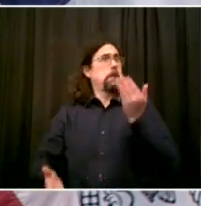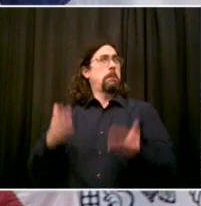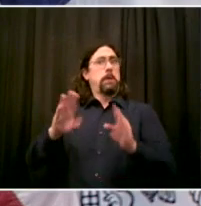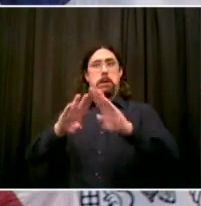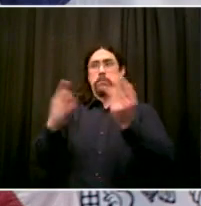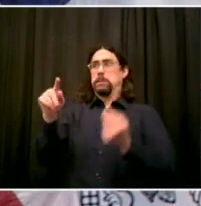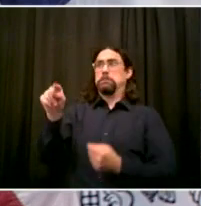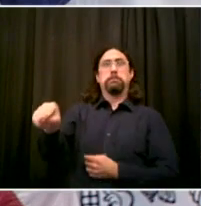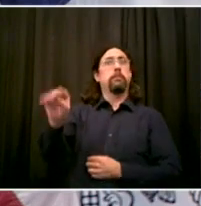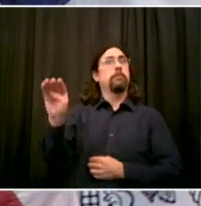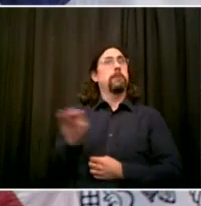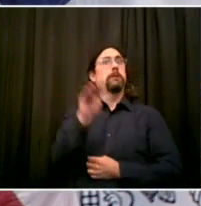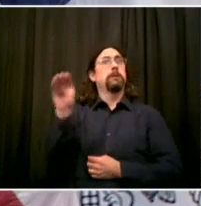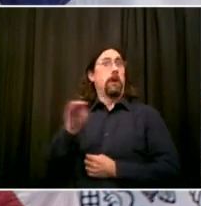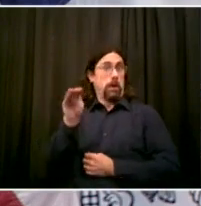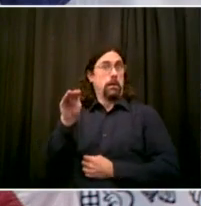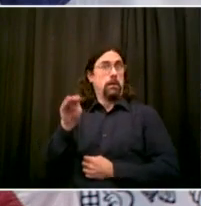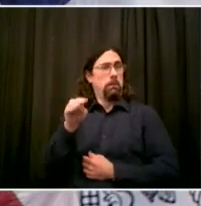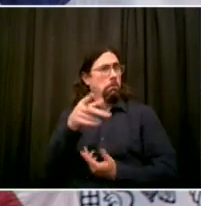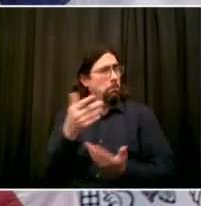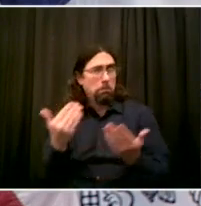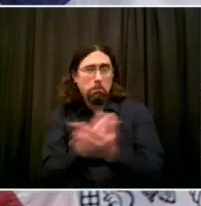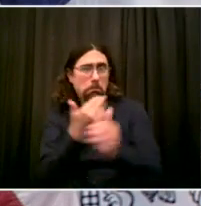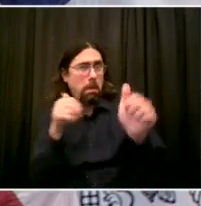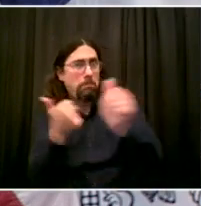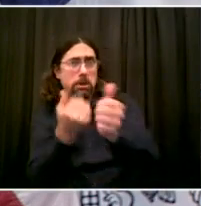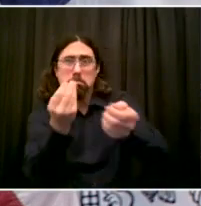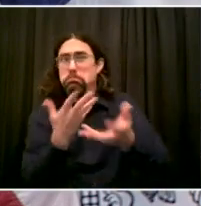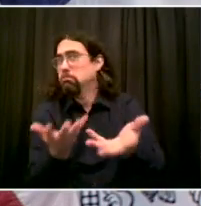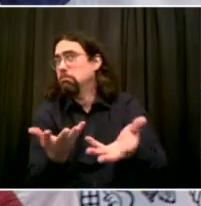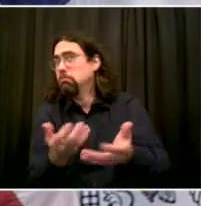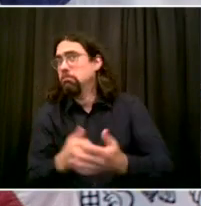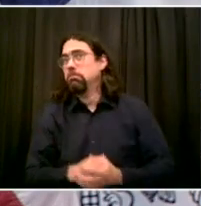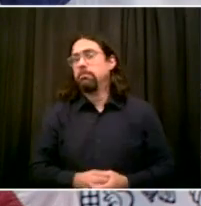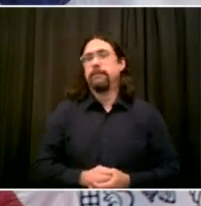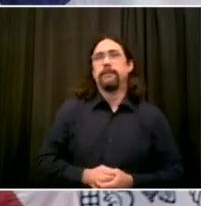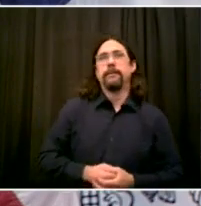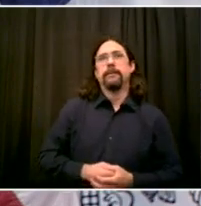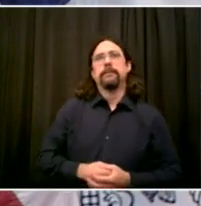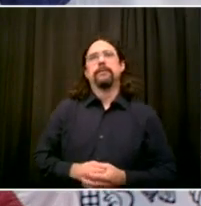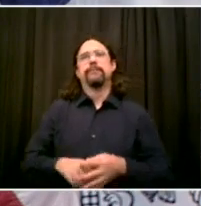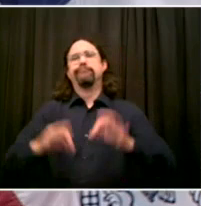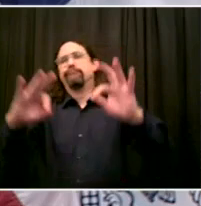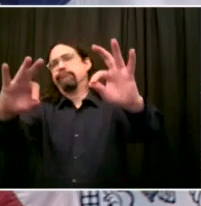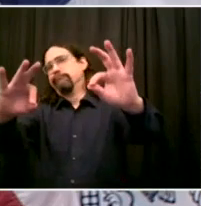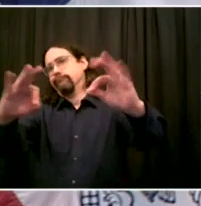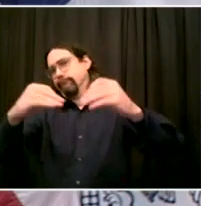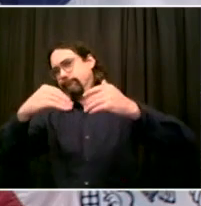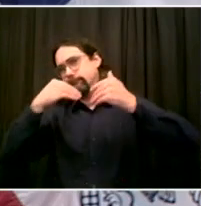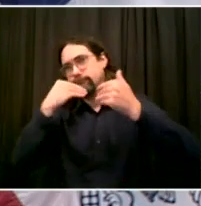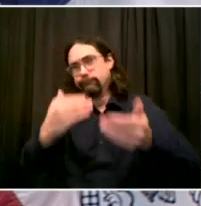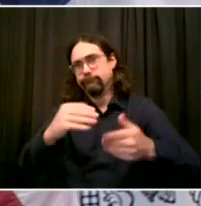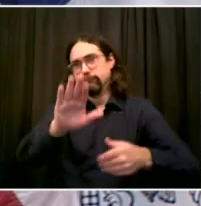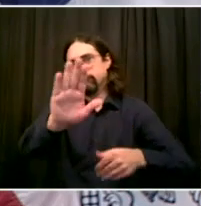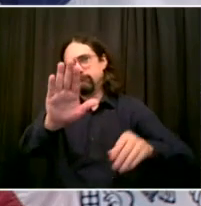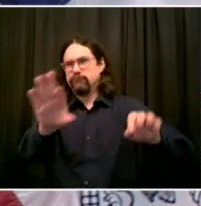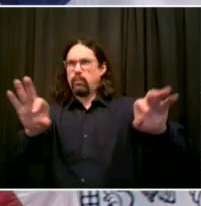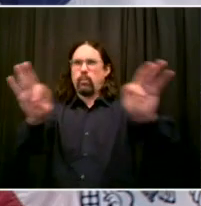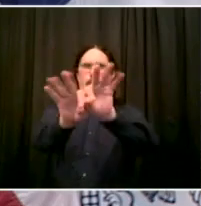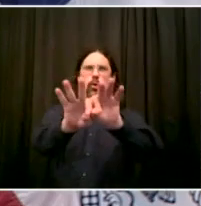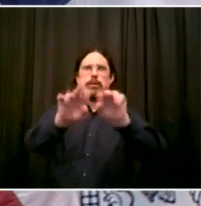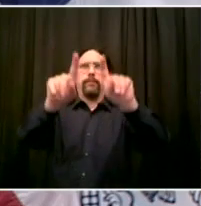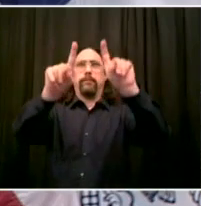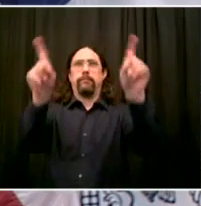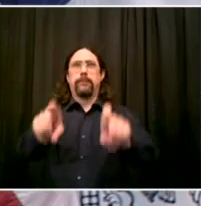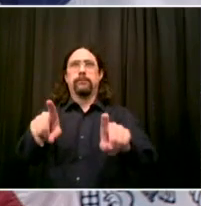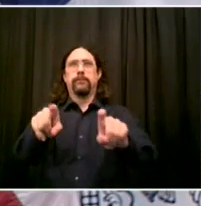question, Andrew. It's so important. What I tell you is this. We're still working out the final plans with the state. The state